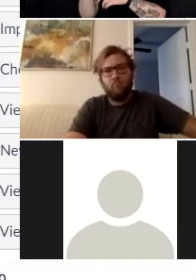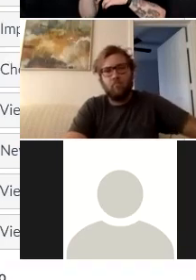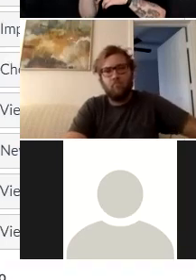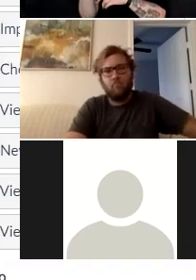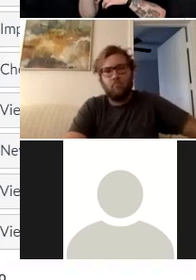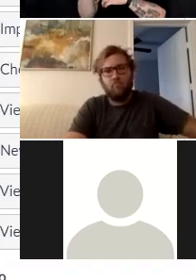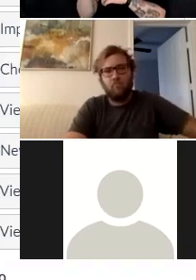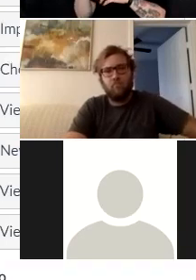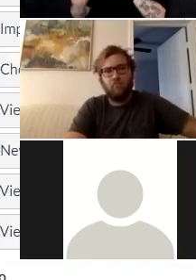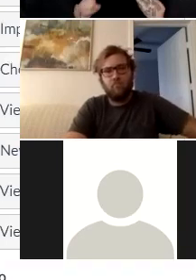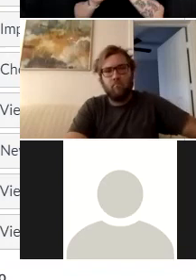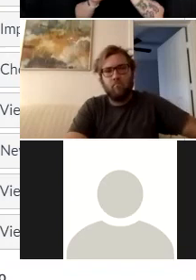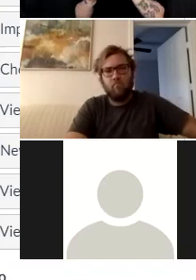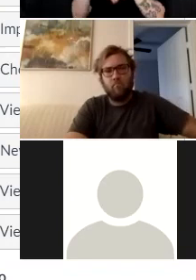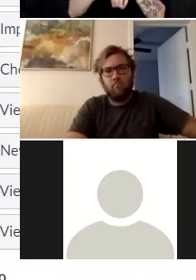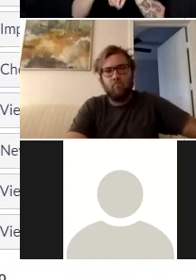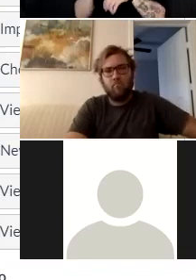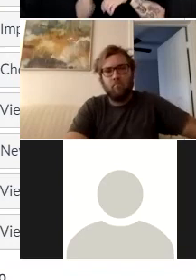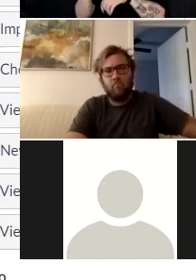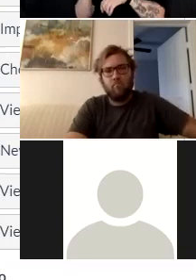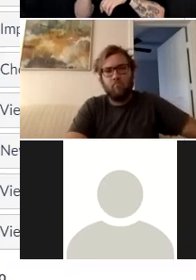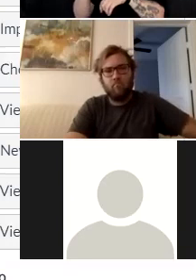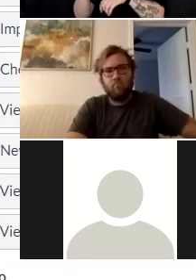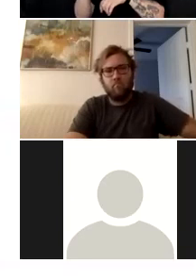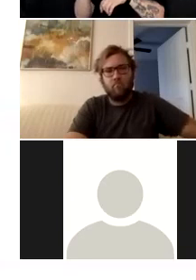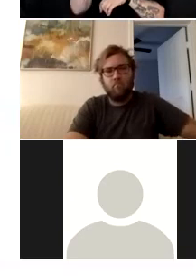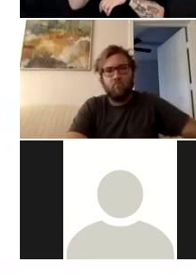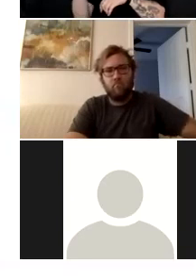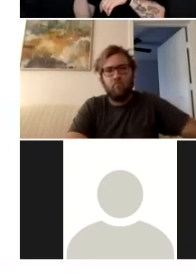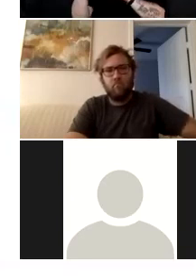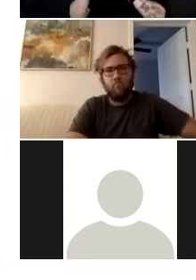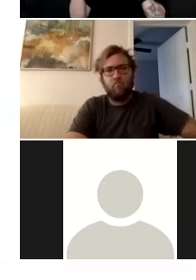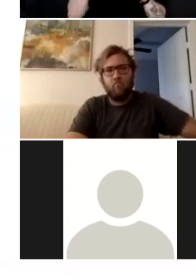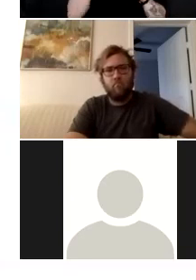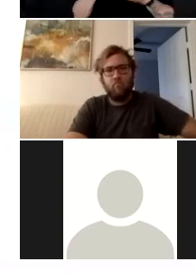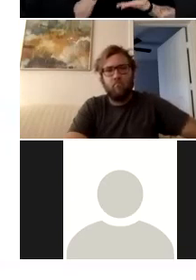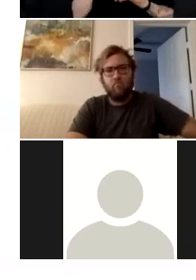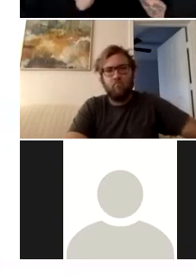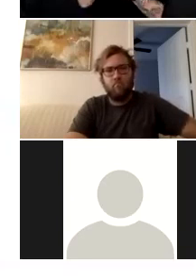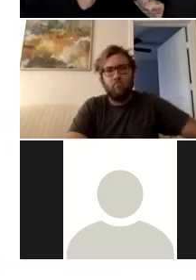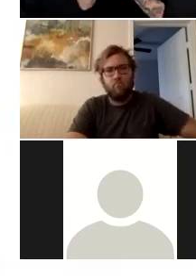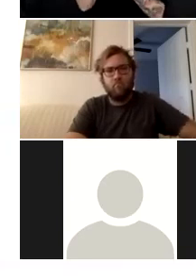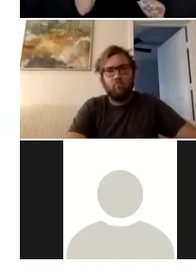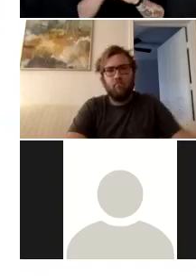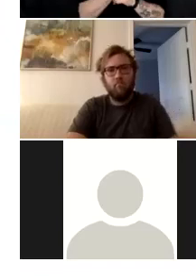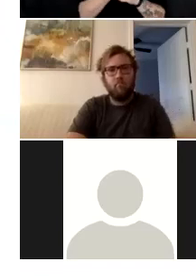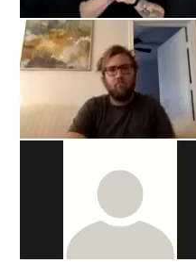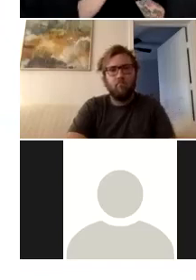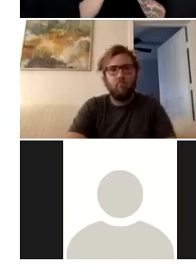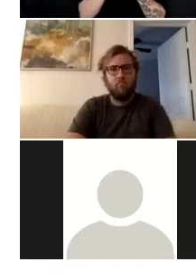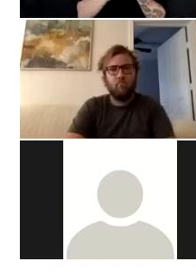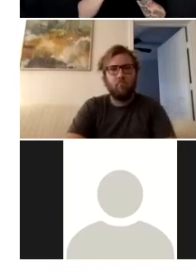to-do list. But my suggestion to you is that you go in through the weekly overviews, because there you